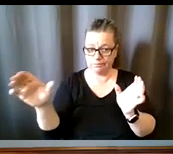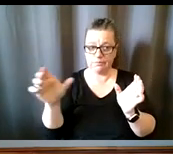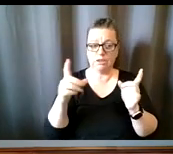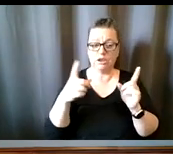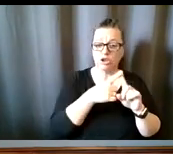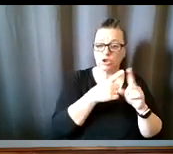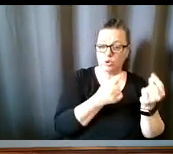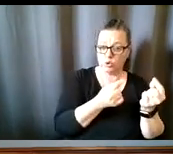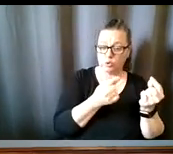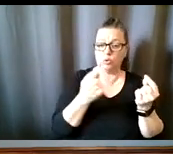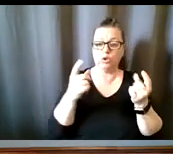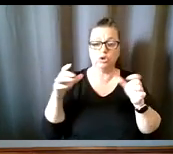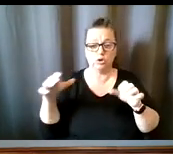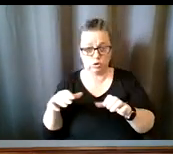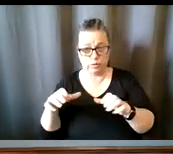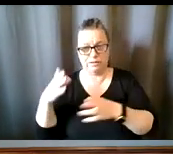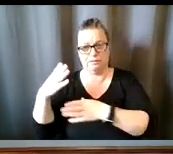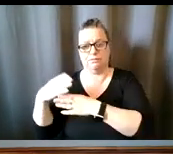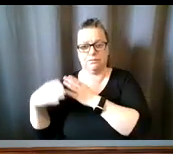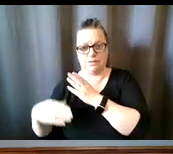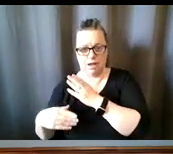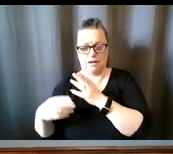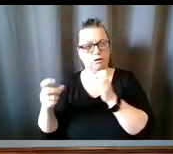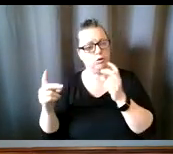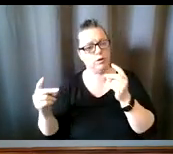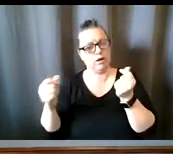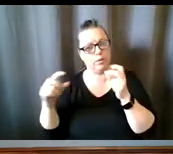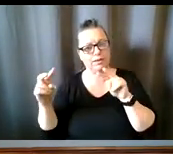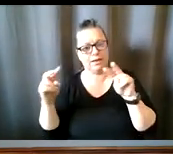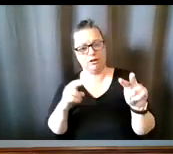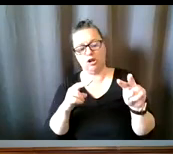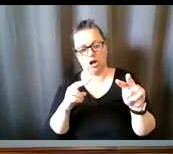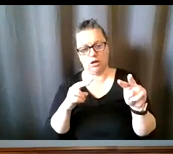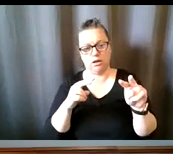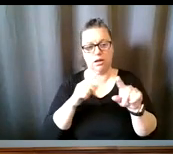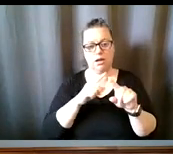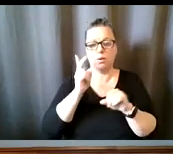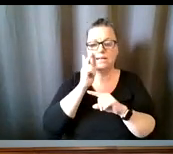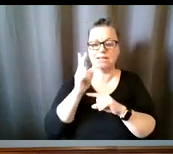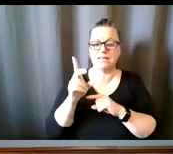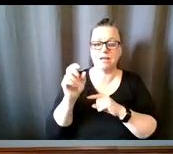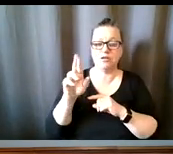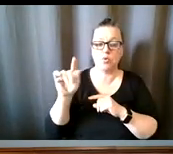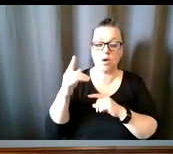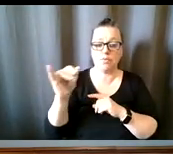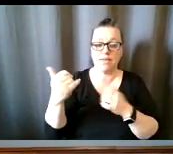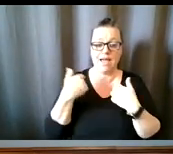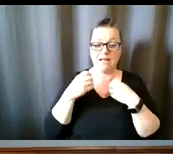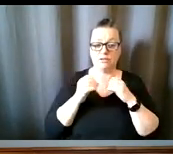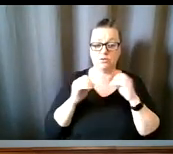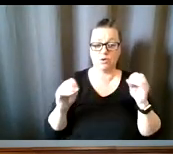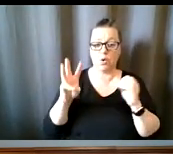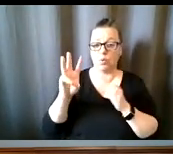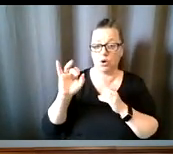done. And what you can do is you can quickly look. This is just a chart that I pulled off the internet, but we can see that Dorothy doesn't have any work in progress or anything